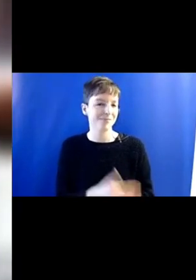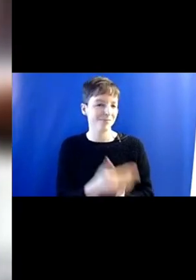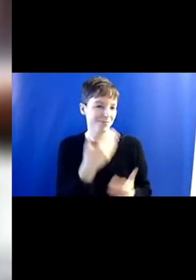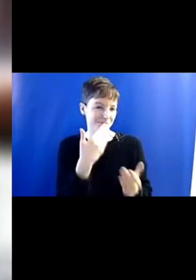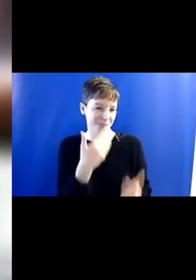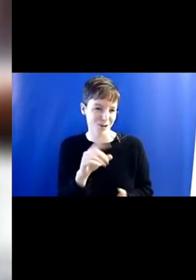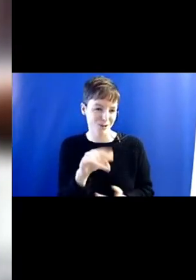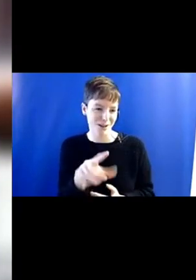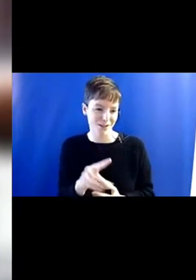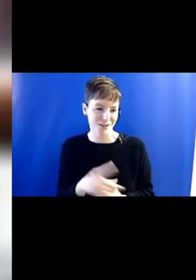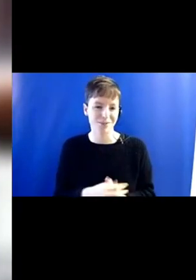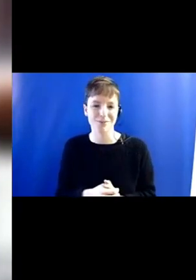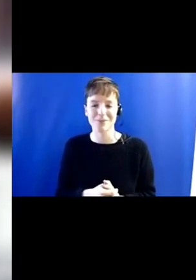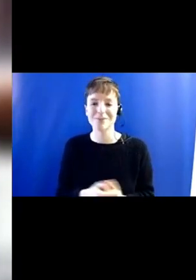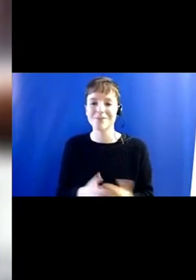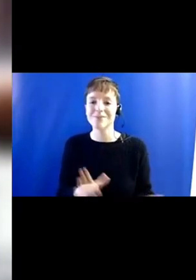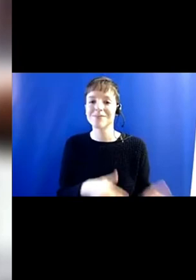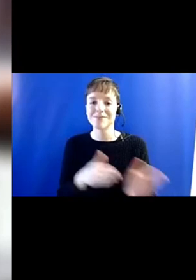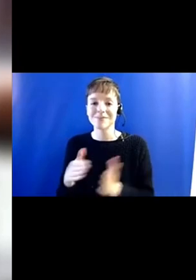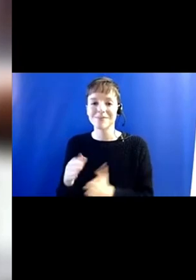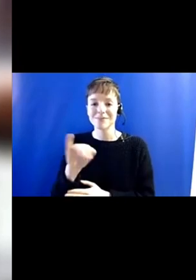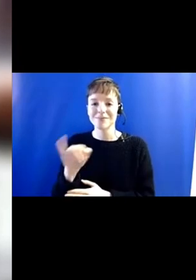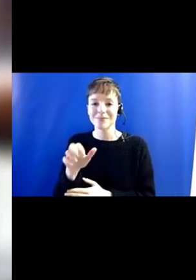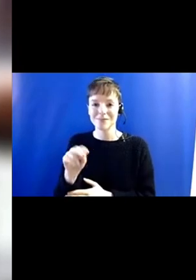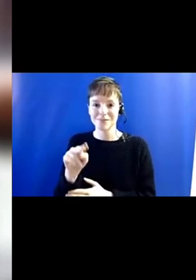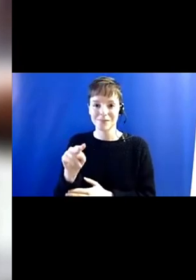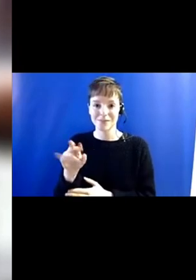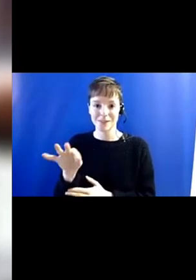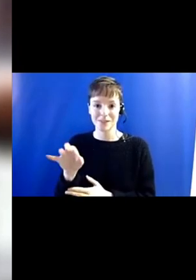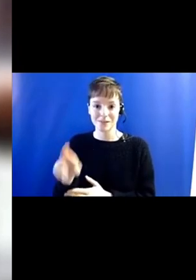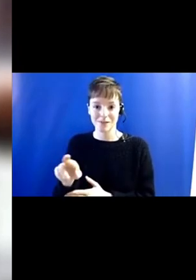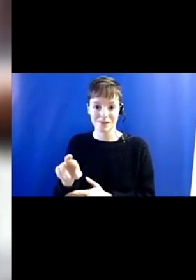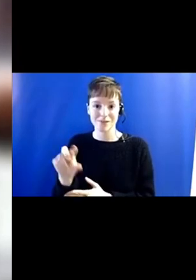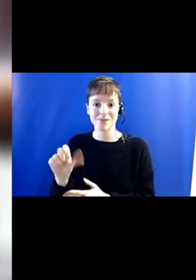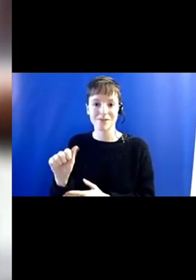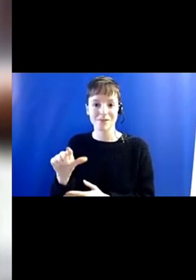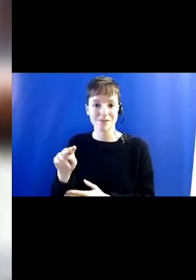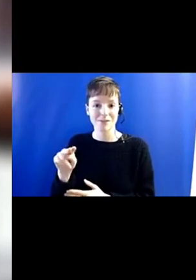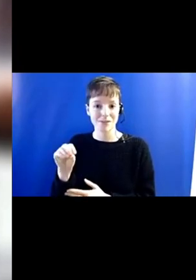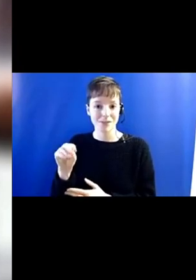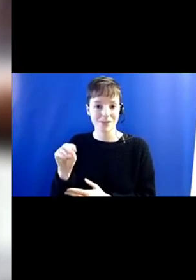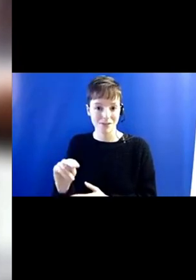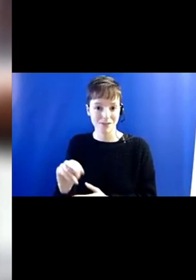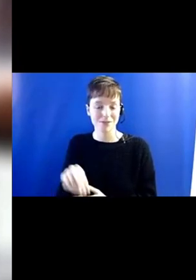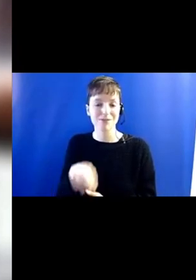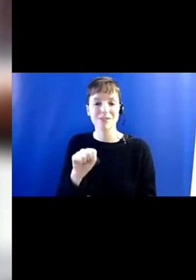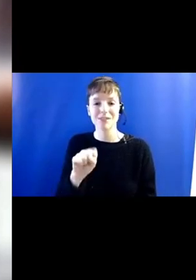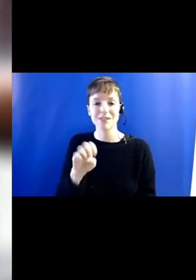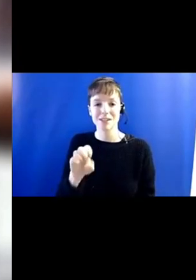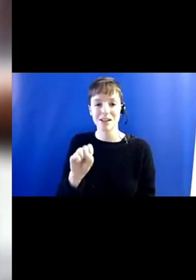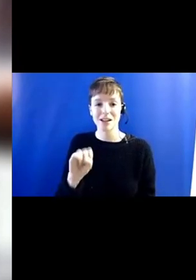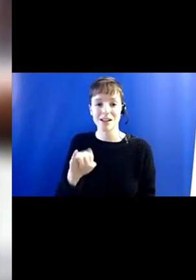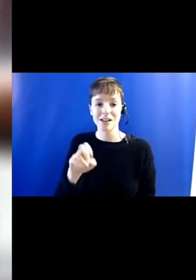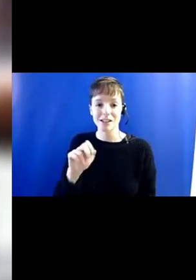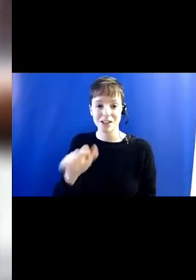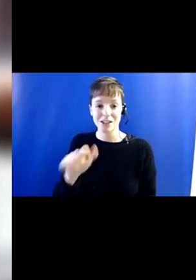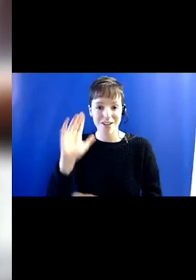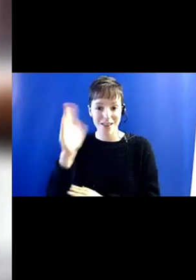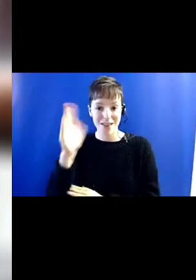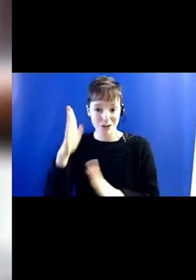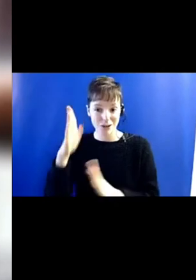We will move on now to Jennifer Gagnon, sessional lecturer in the School of Journalism, Writing, and Media.